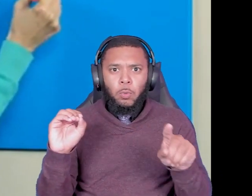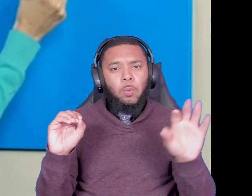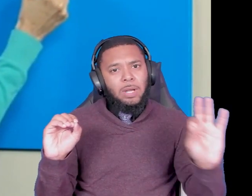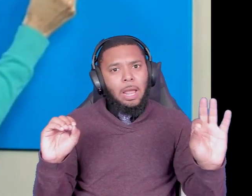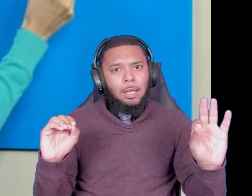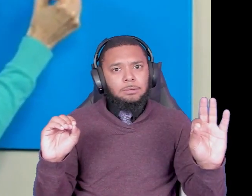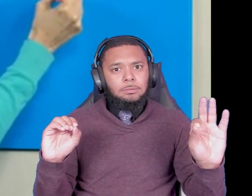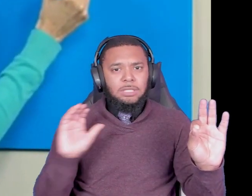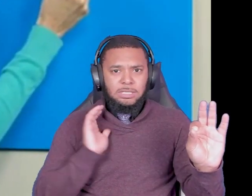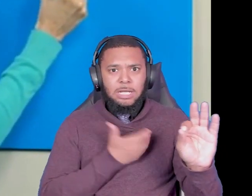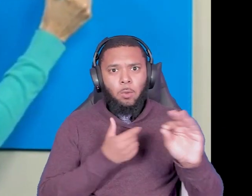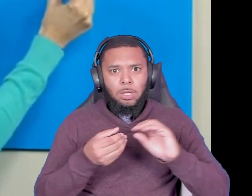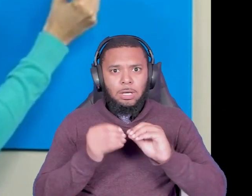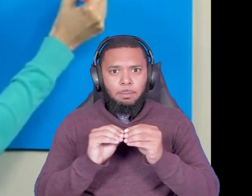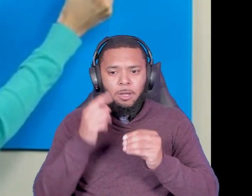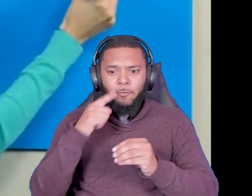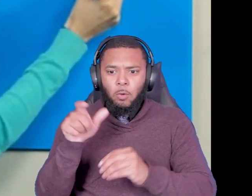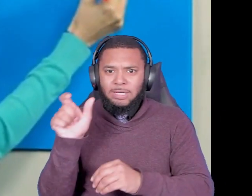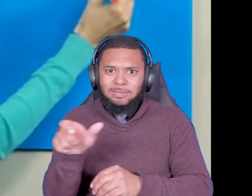through 9.